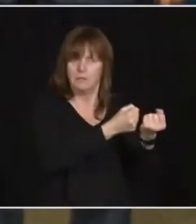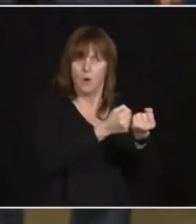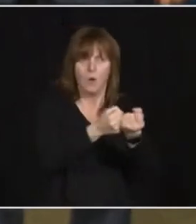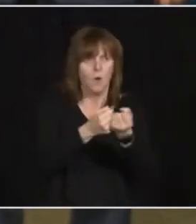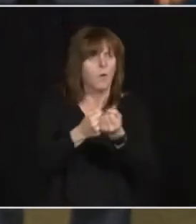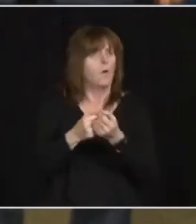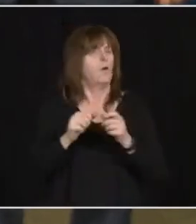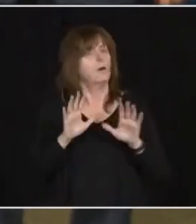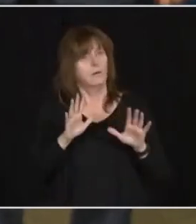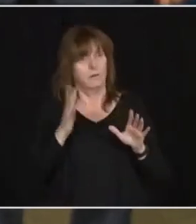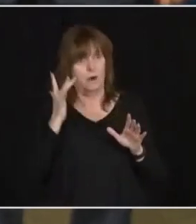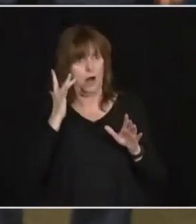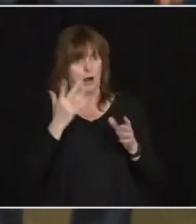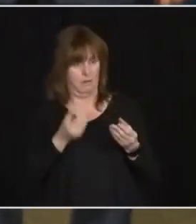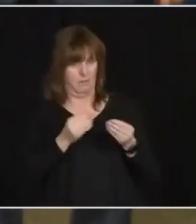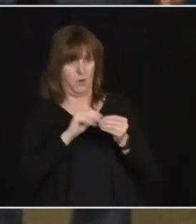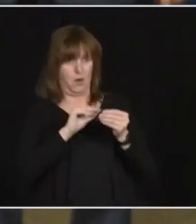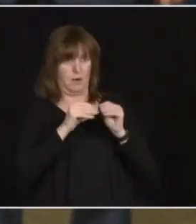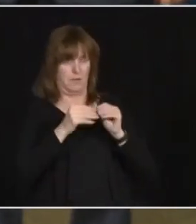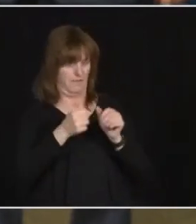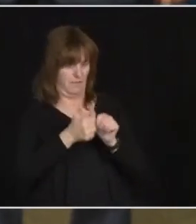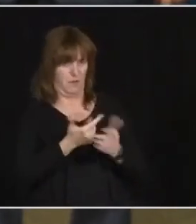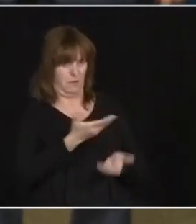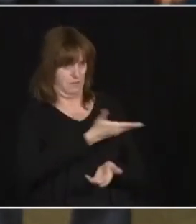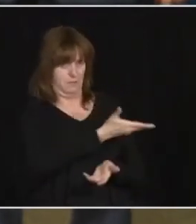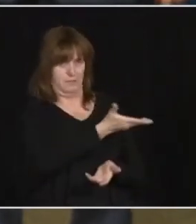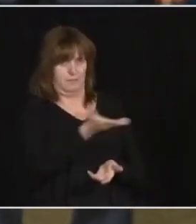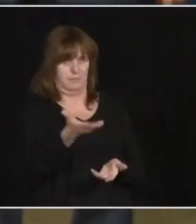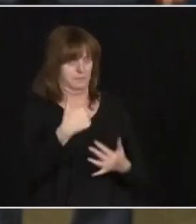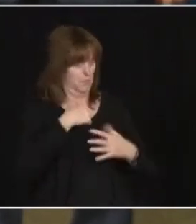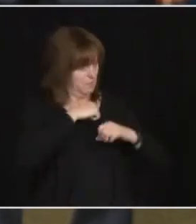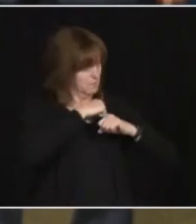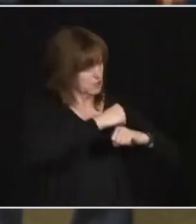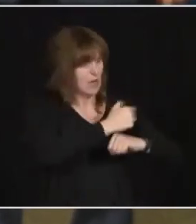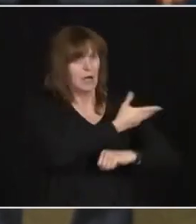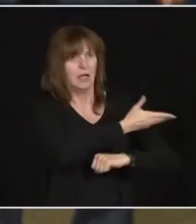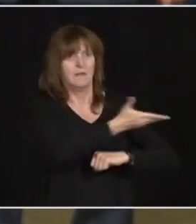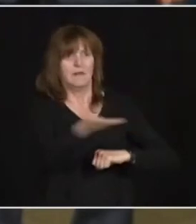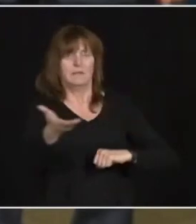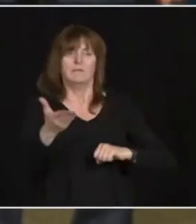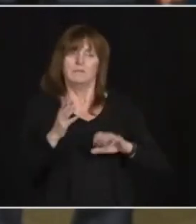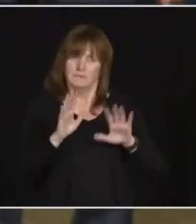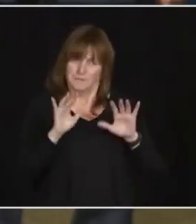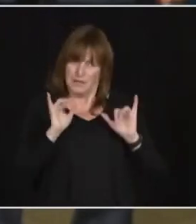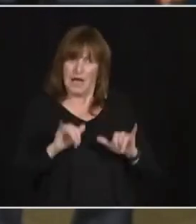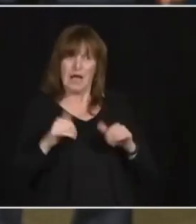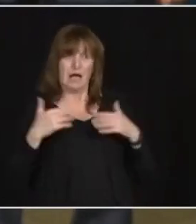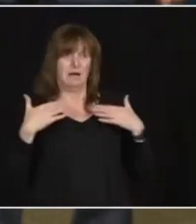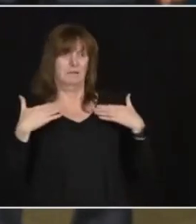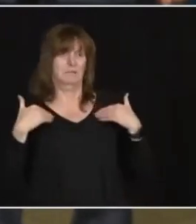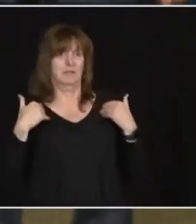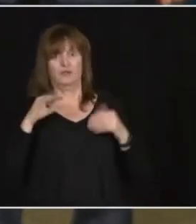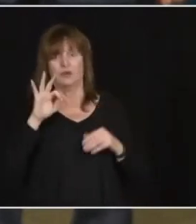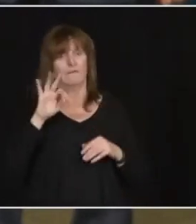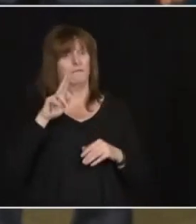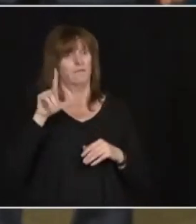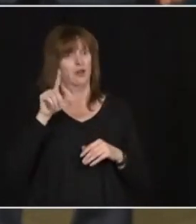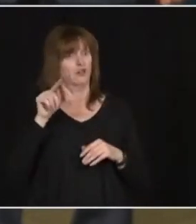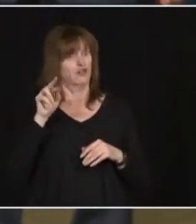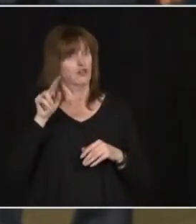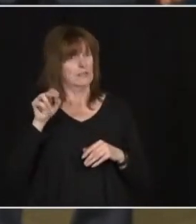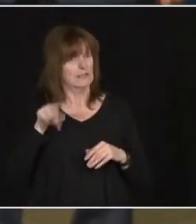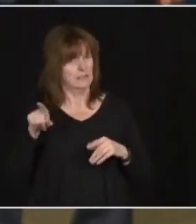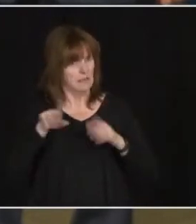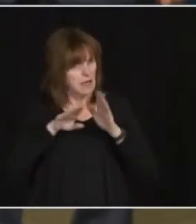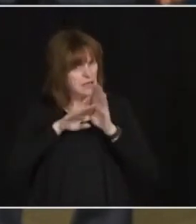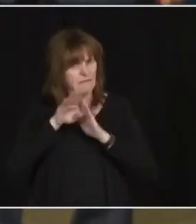the increase, and so we need to build that iron ring around them, which is what Minister Fullerton and her team are doing. And then we'll see where